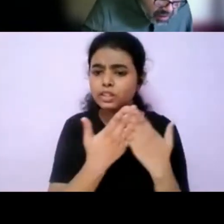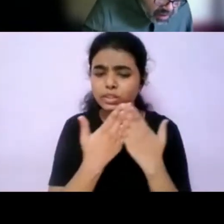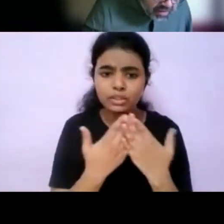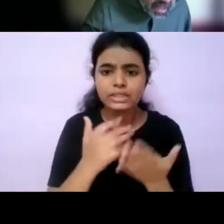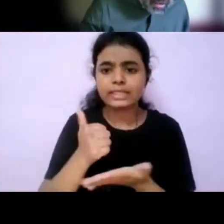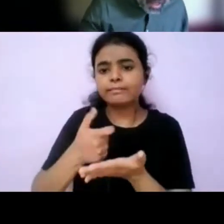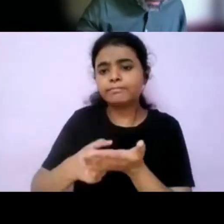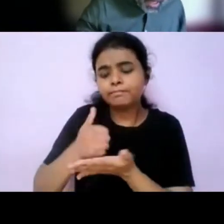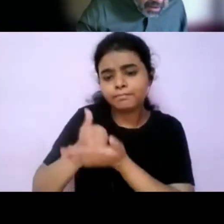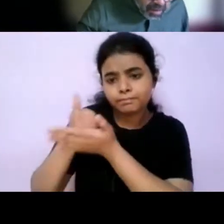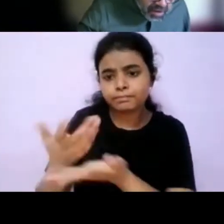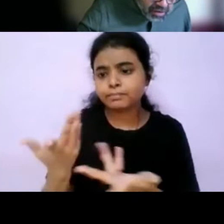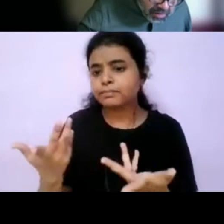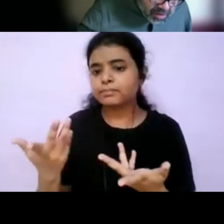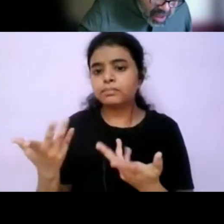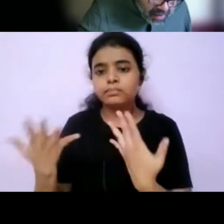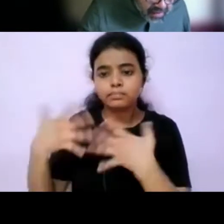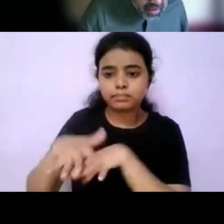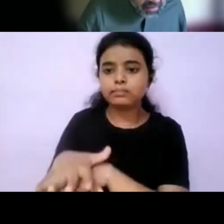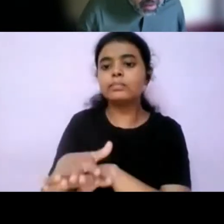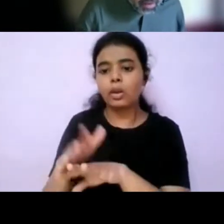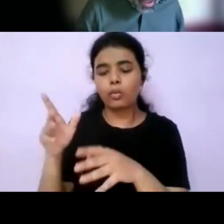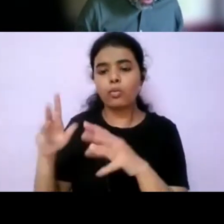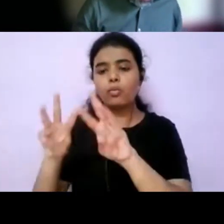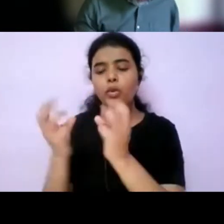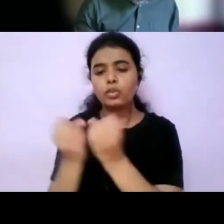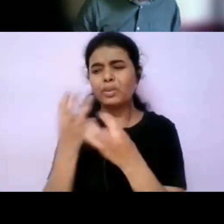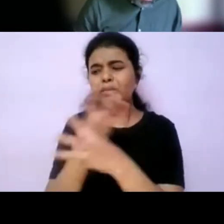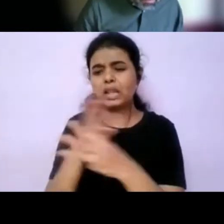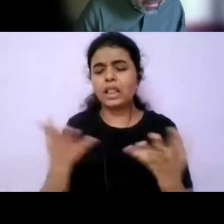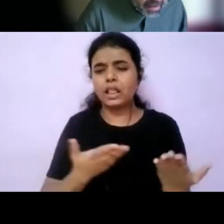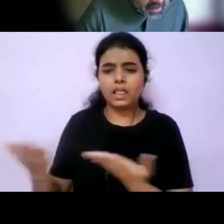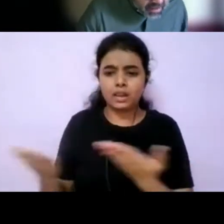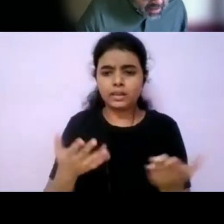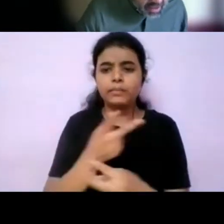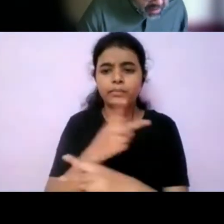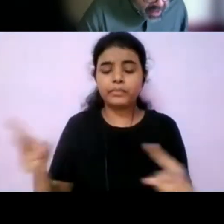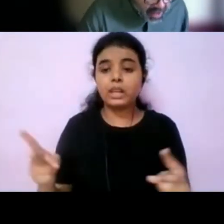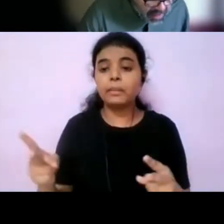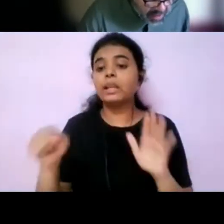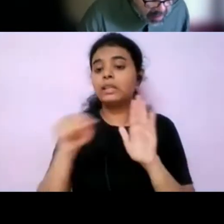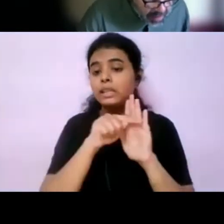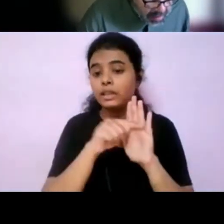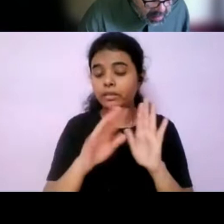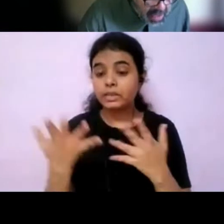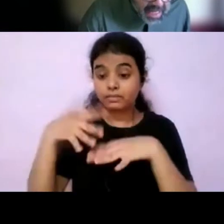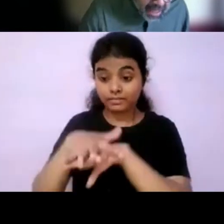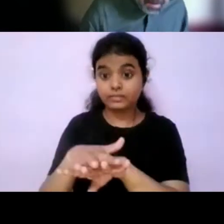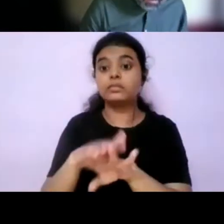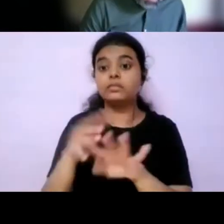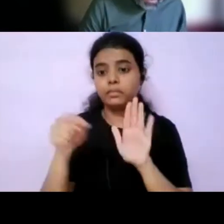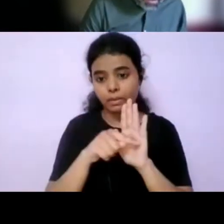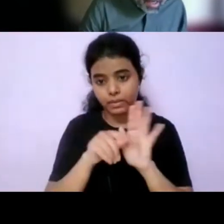rehabilitation units, segregated workshops, and other services, all served to disadvantage and to segregate disabled people.